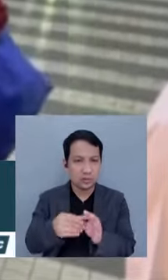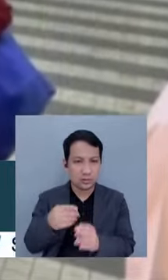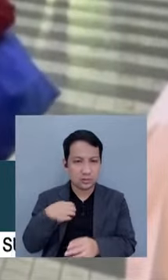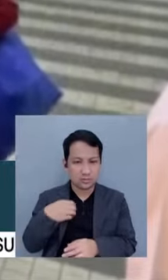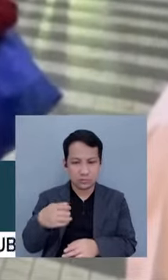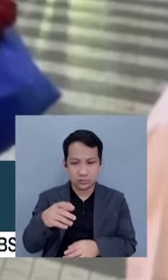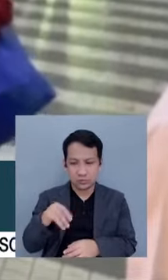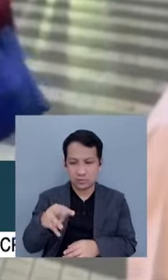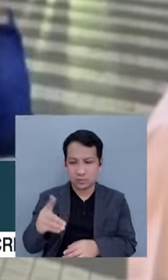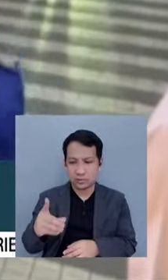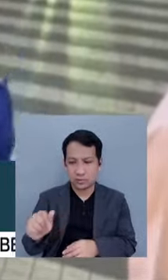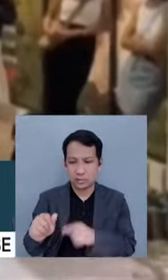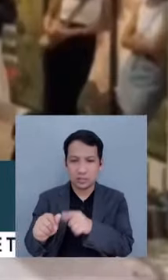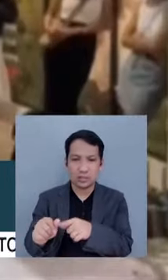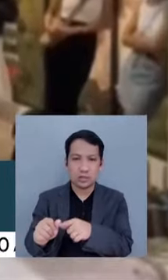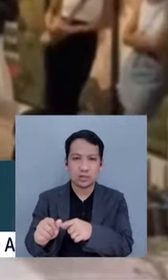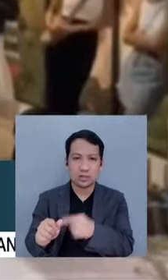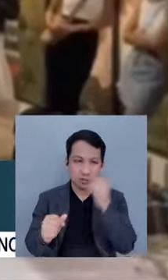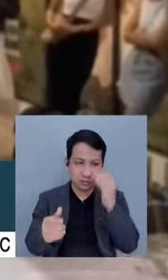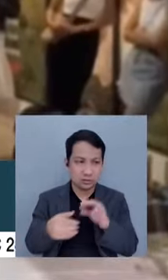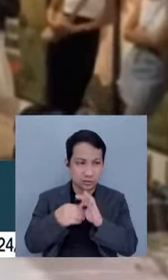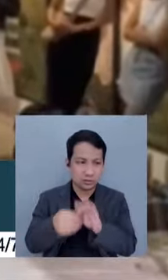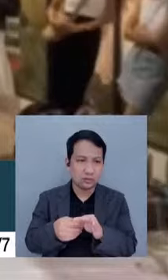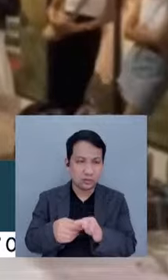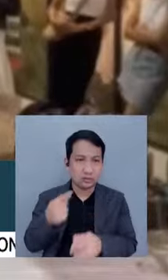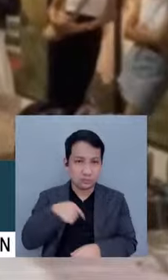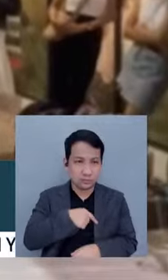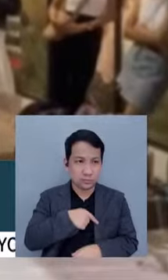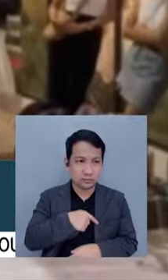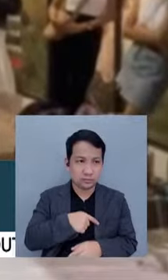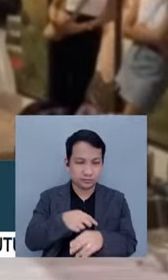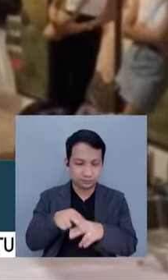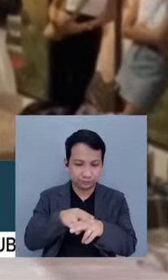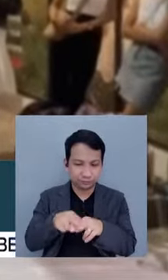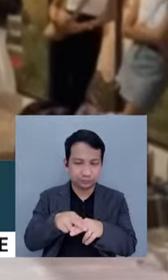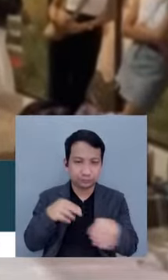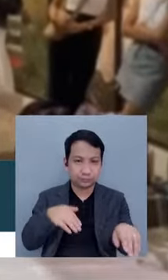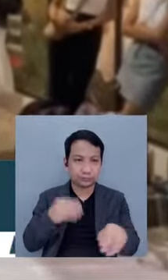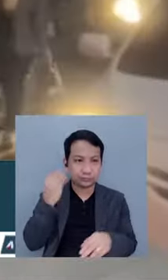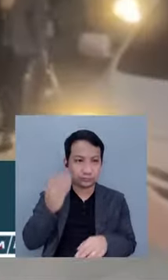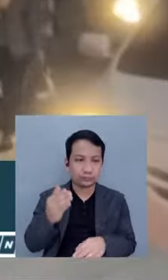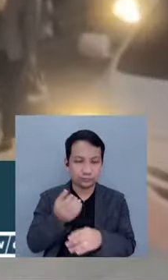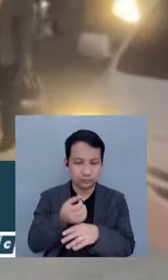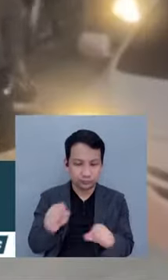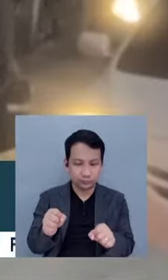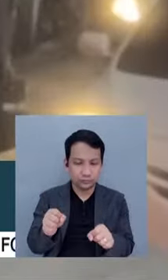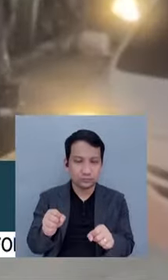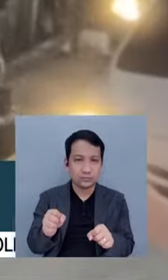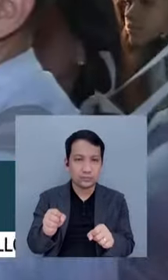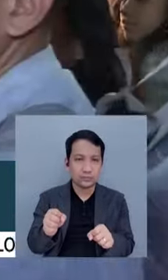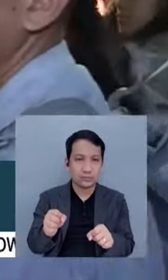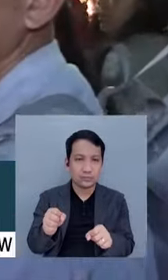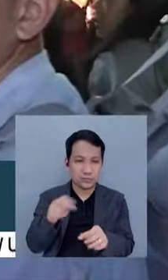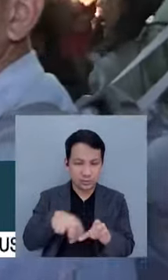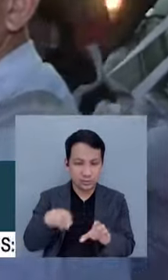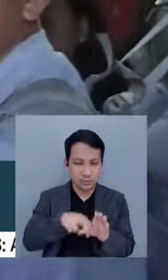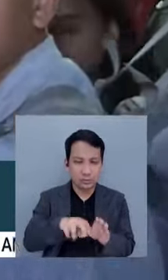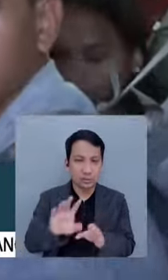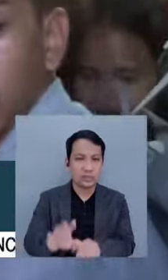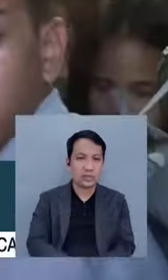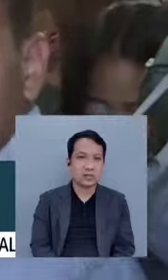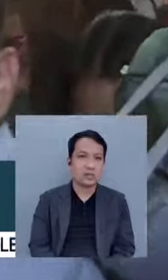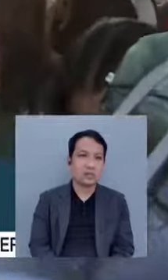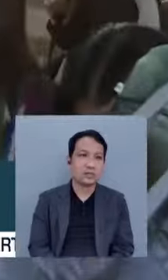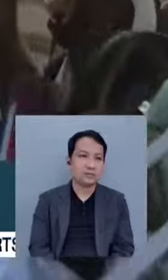personnel were deployed along EDSA to ensure traffic management as well as the safety and security of passengers.